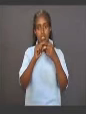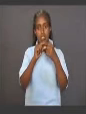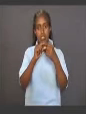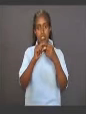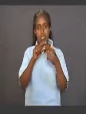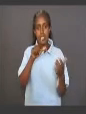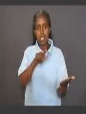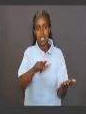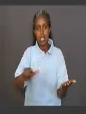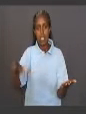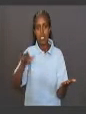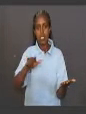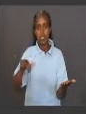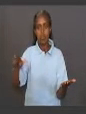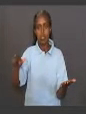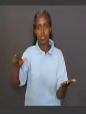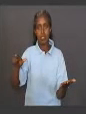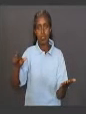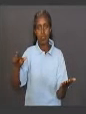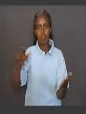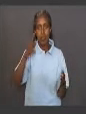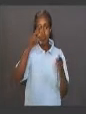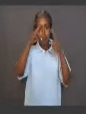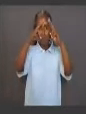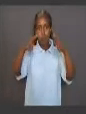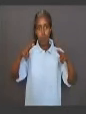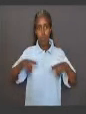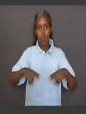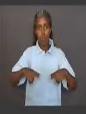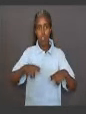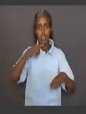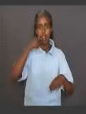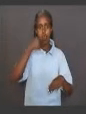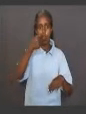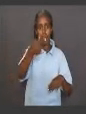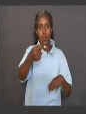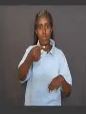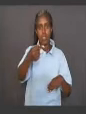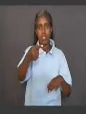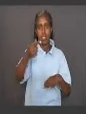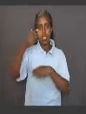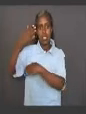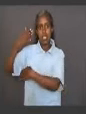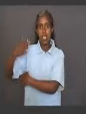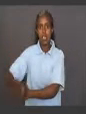The line segments of a polygon are called sides.